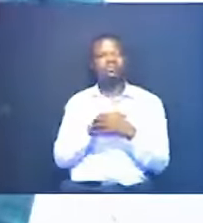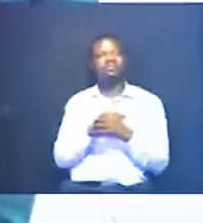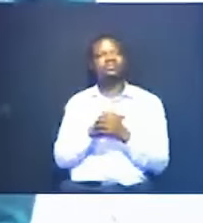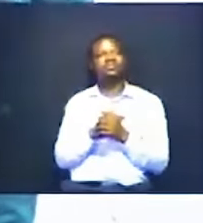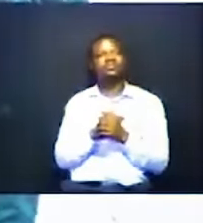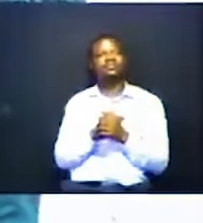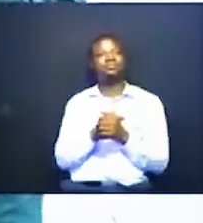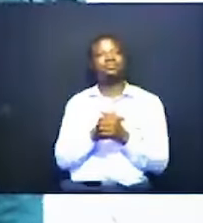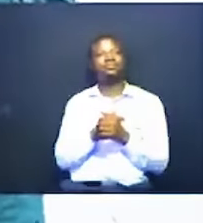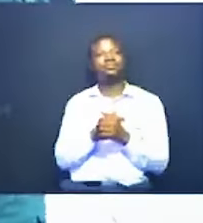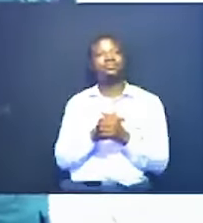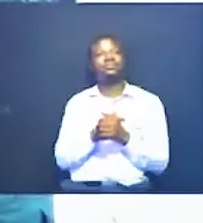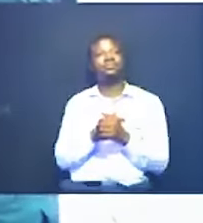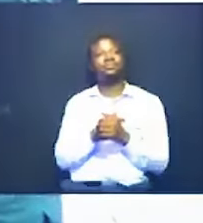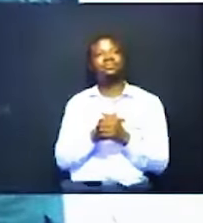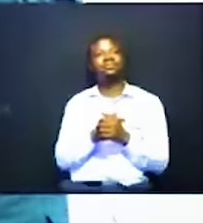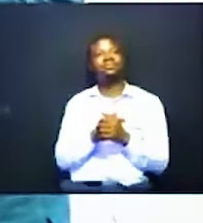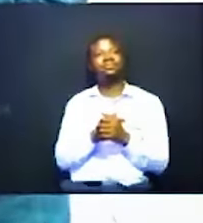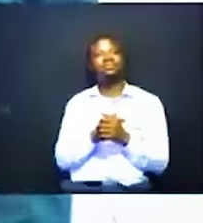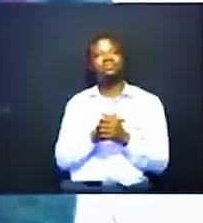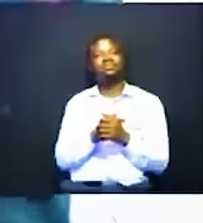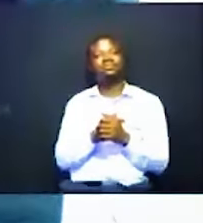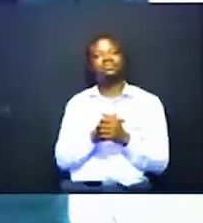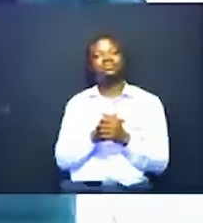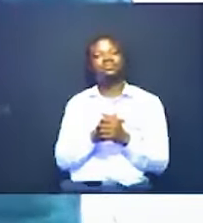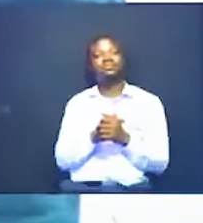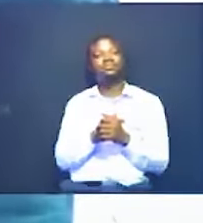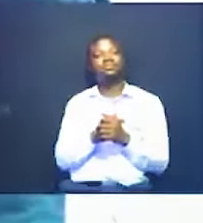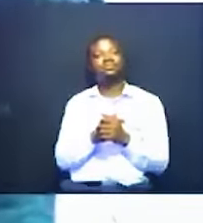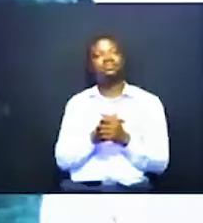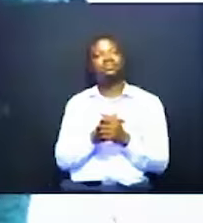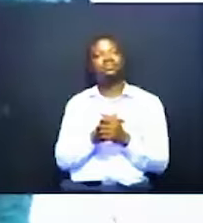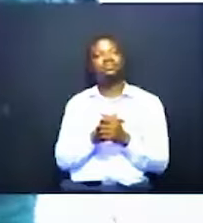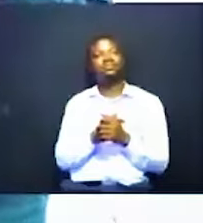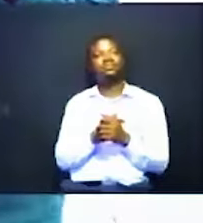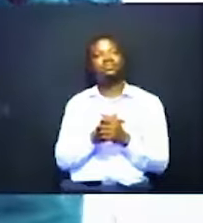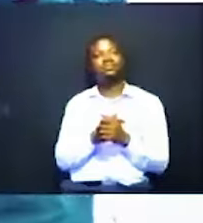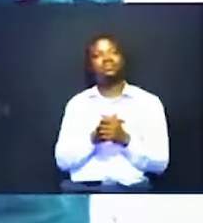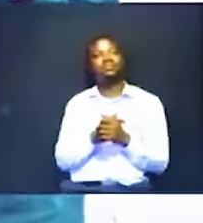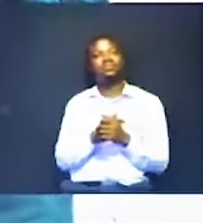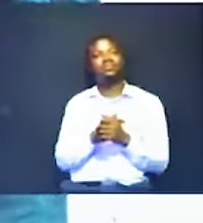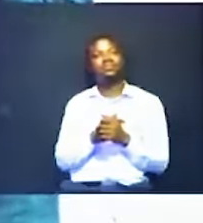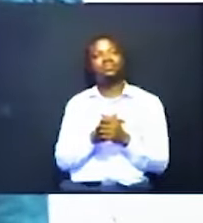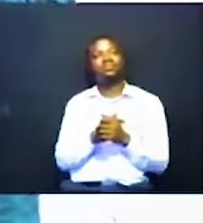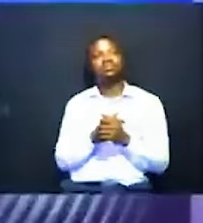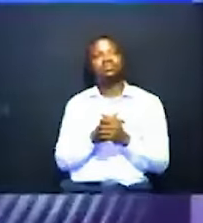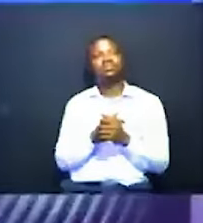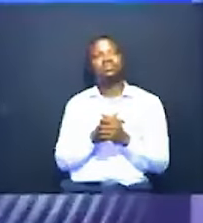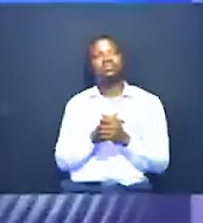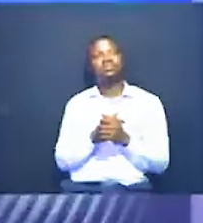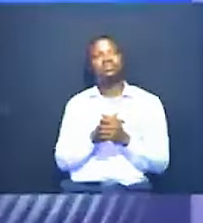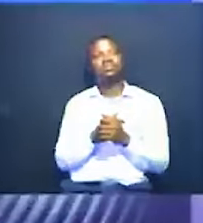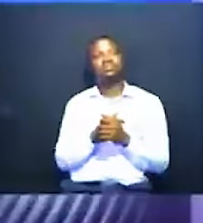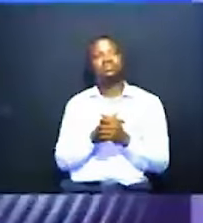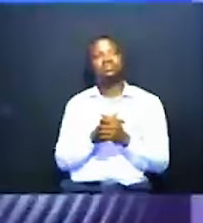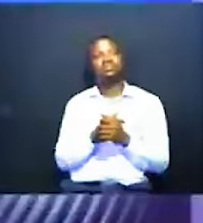ehwehwe afri odidi ni ni ho no enis e kọ bia bi anase ni chire bia bi. The direction is towards the same image that we want